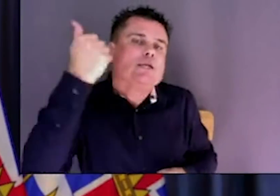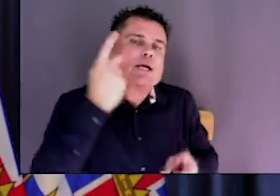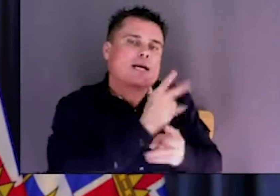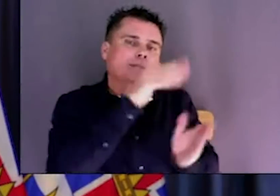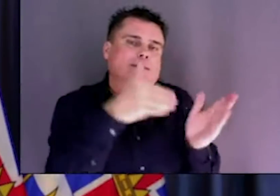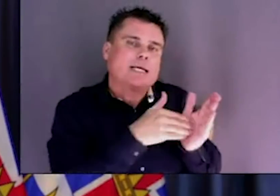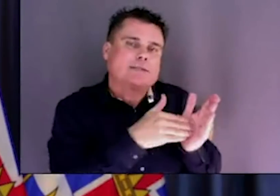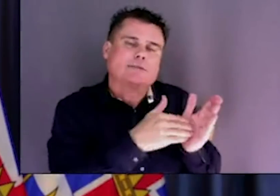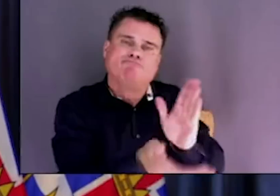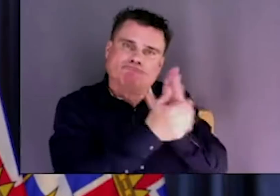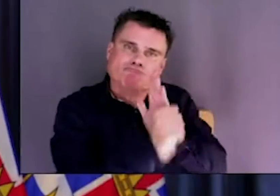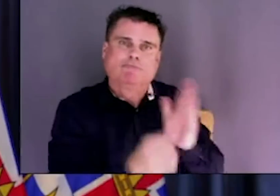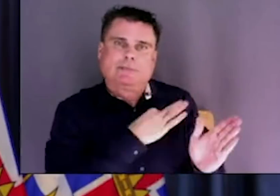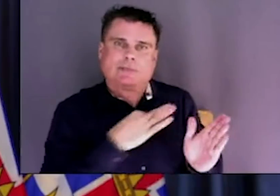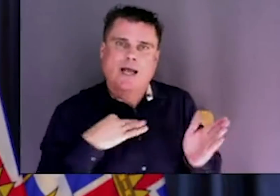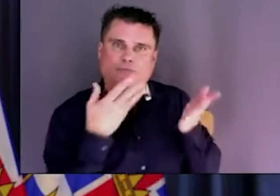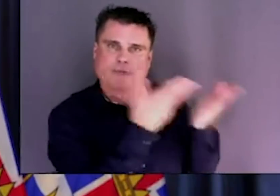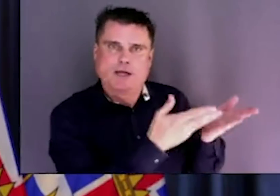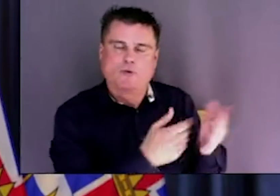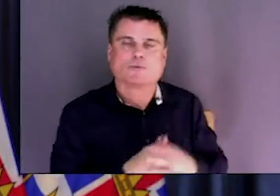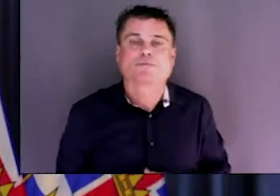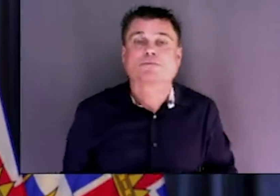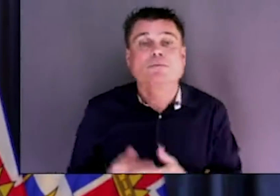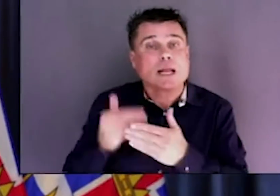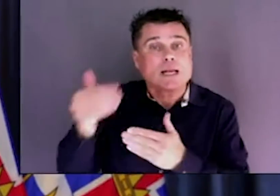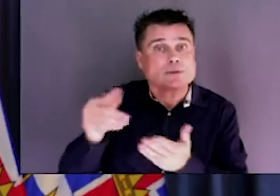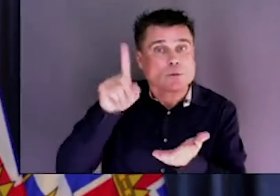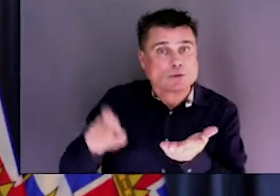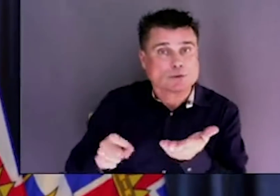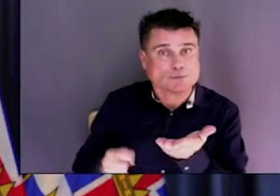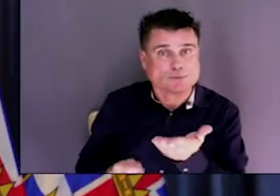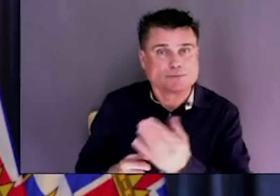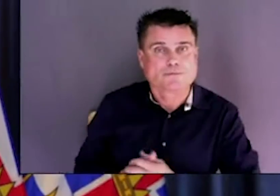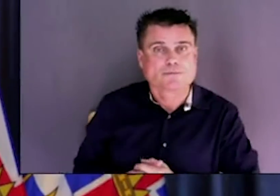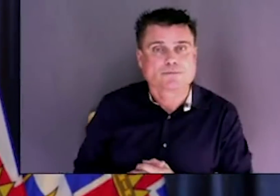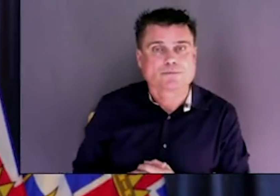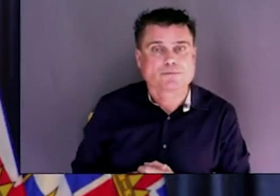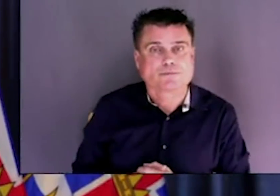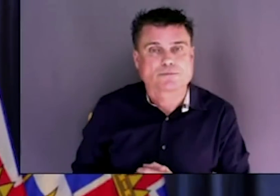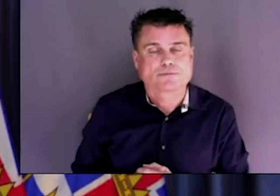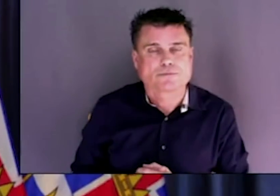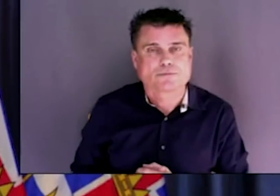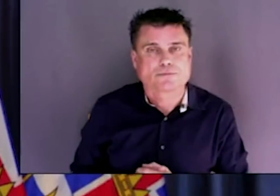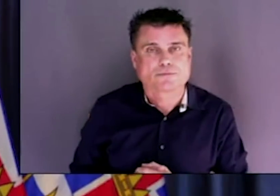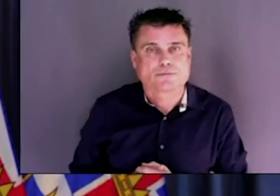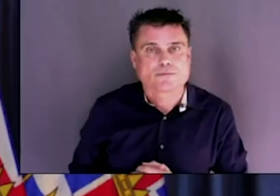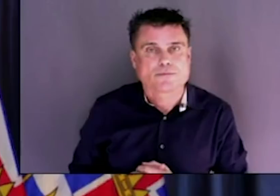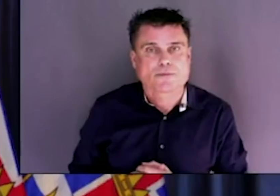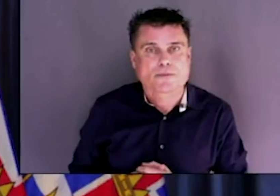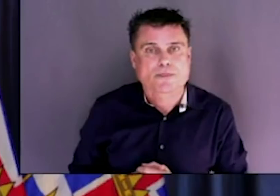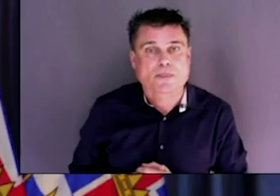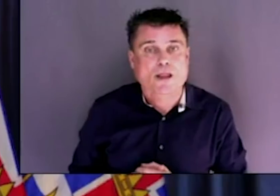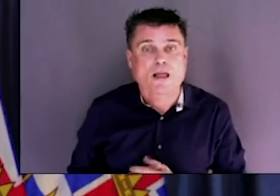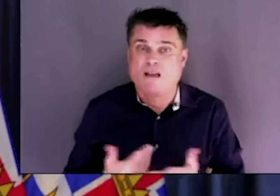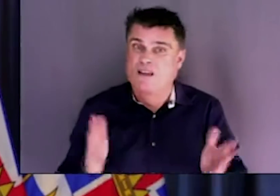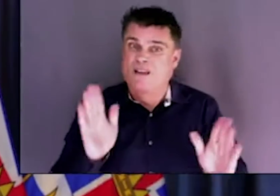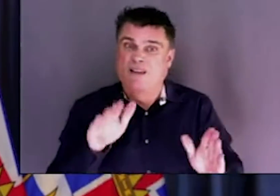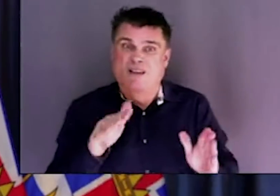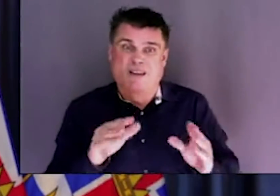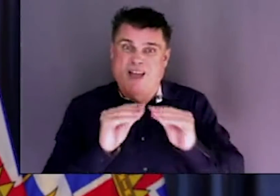Hi there, Premier. But back to sick pay for just a moment. I know you say you're working on it, but obviously our cases are extraordinary right now in the worst